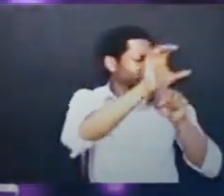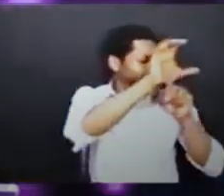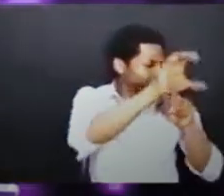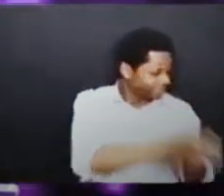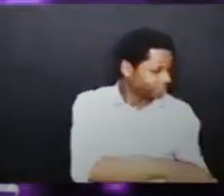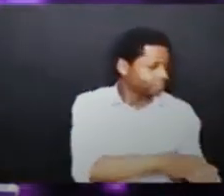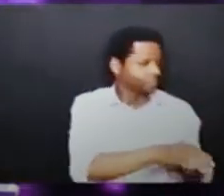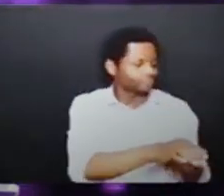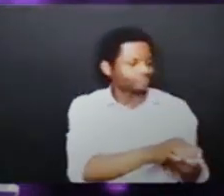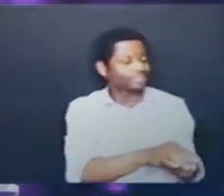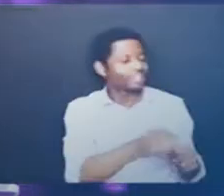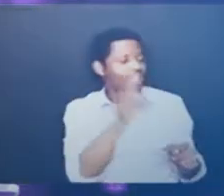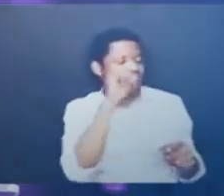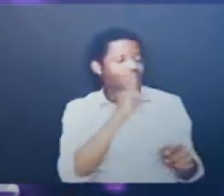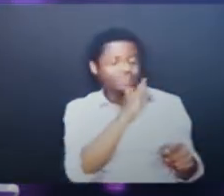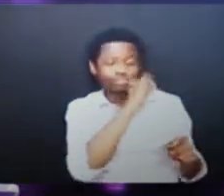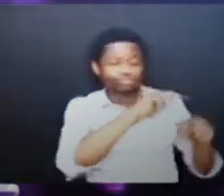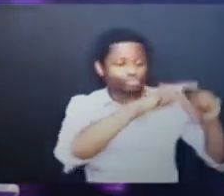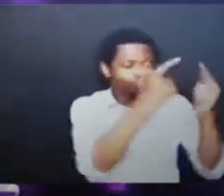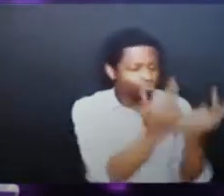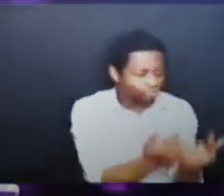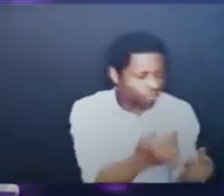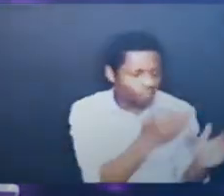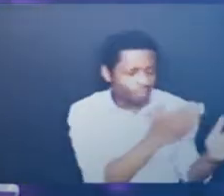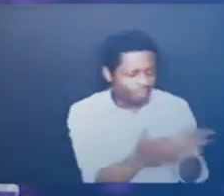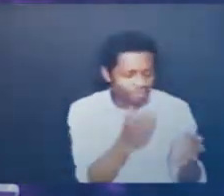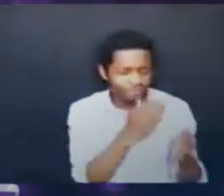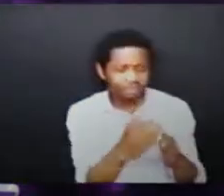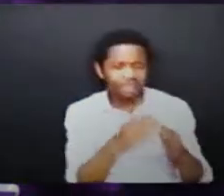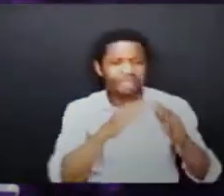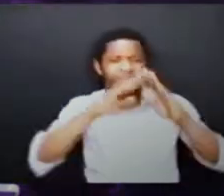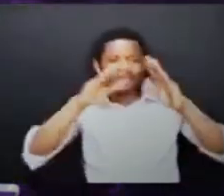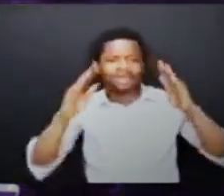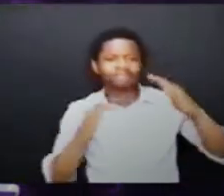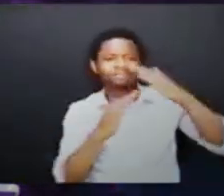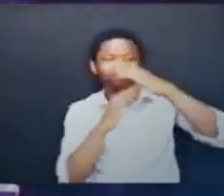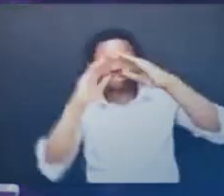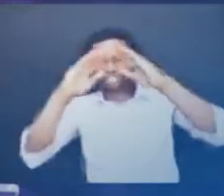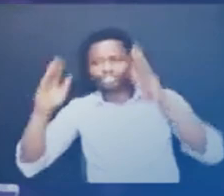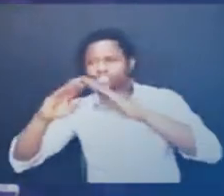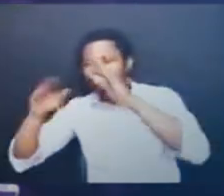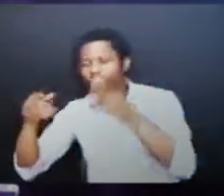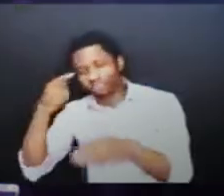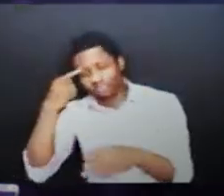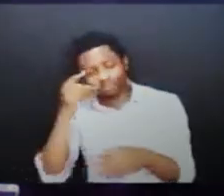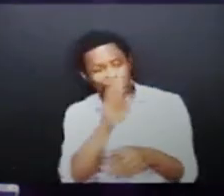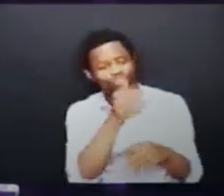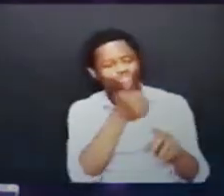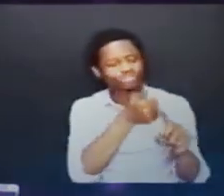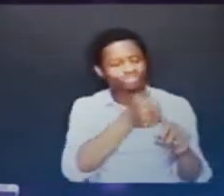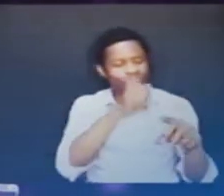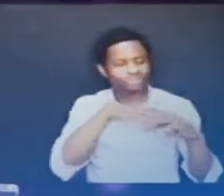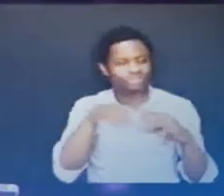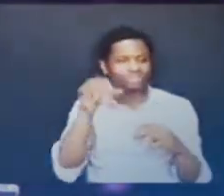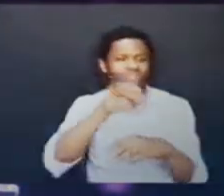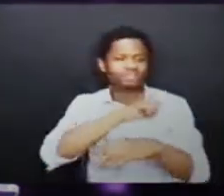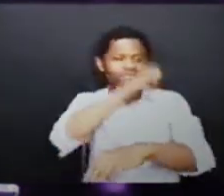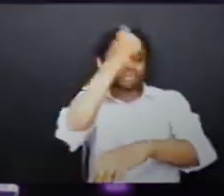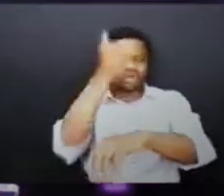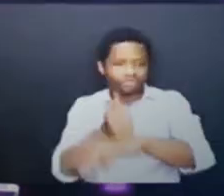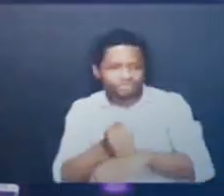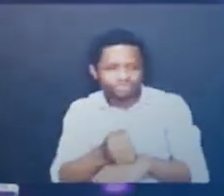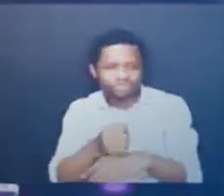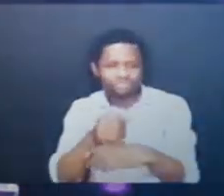prepared shelters for themselves in mountain clefts, caves, and stronghold. Now Midian sa